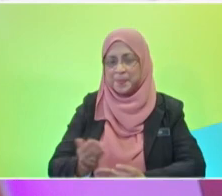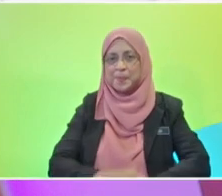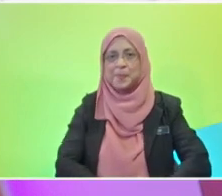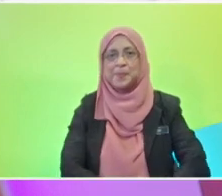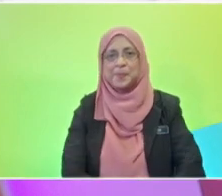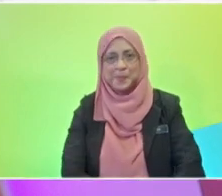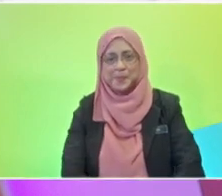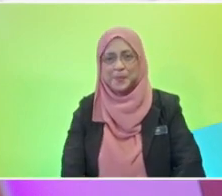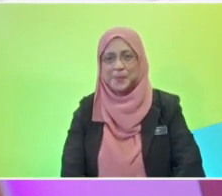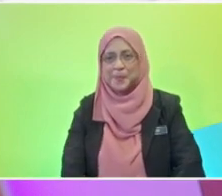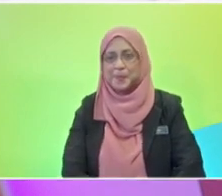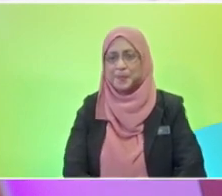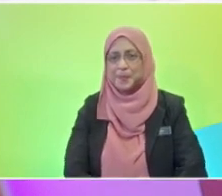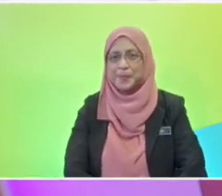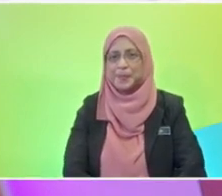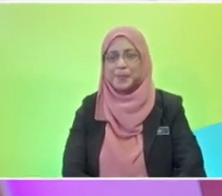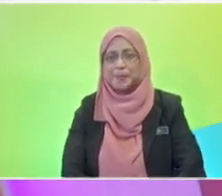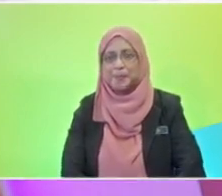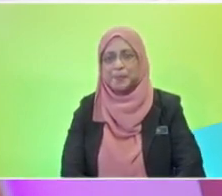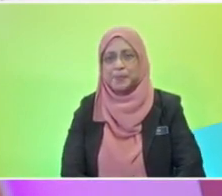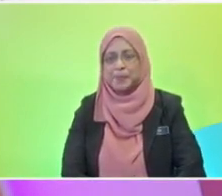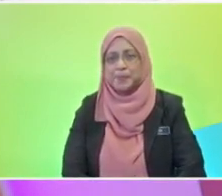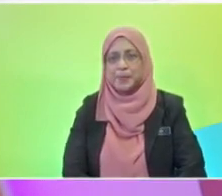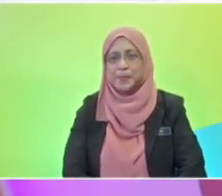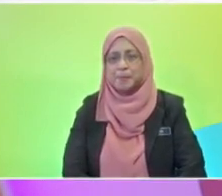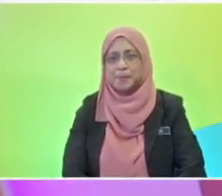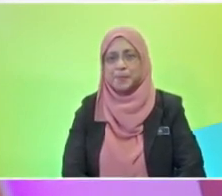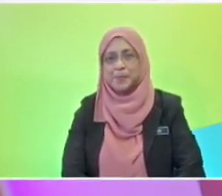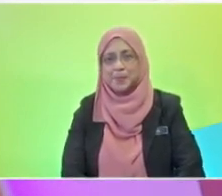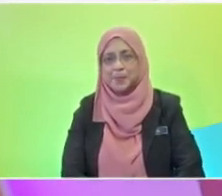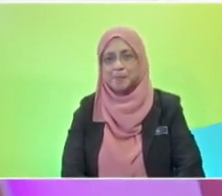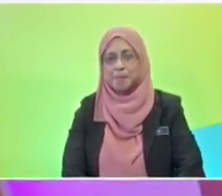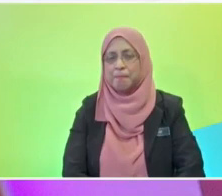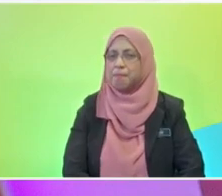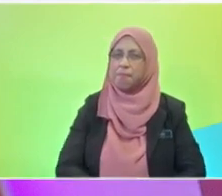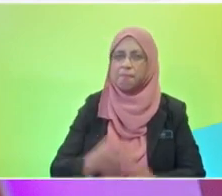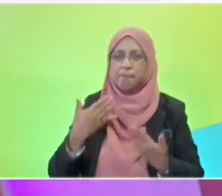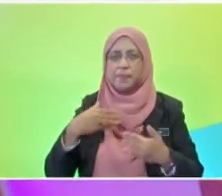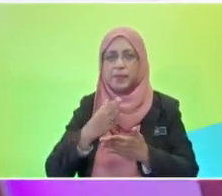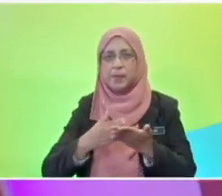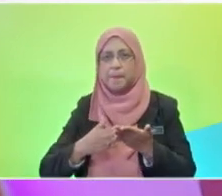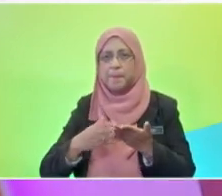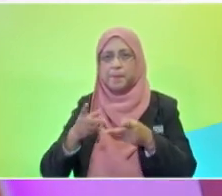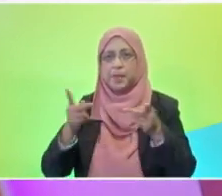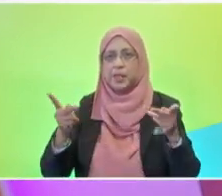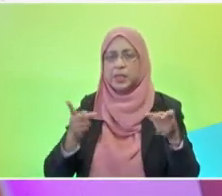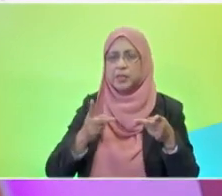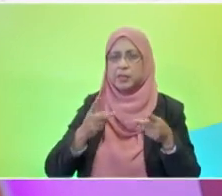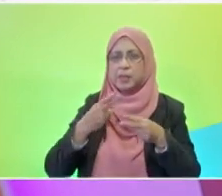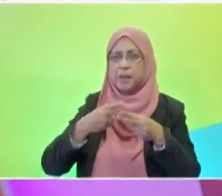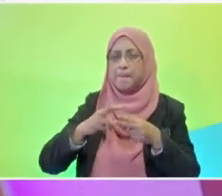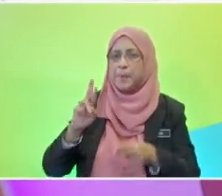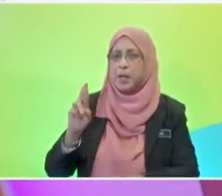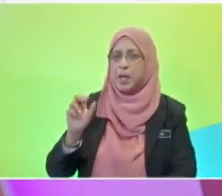it looks so colourful, teacher. Okay. That's why in some places they call it rangoli. Rangoli means